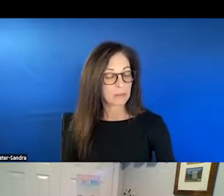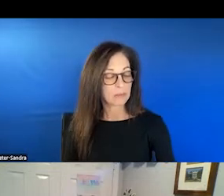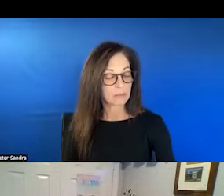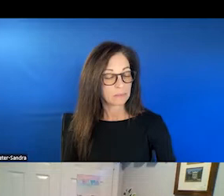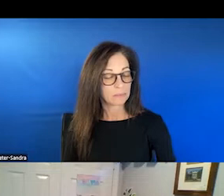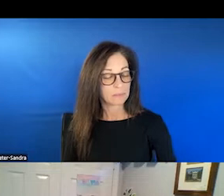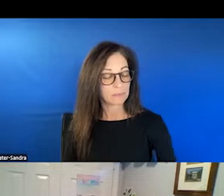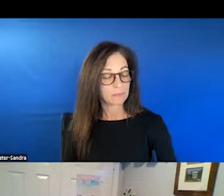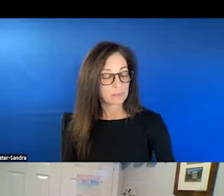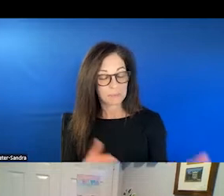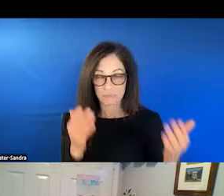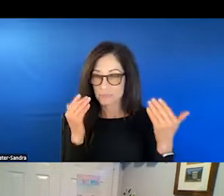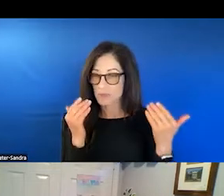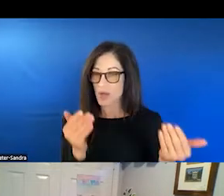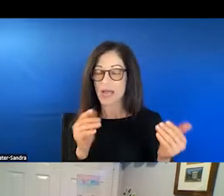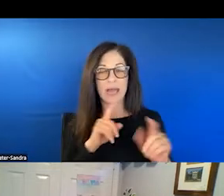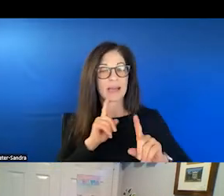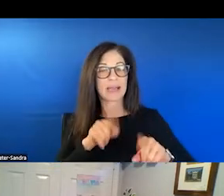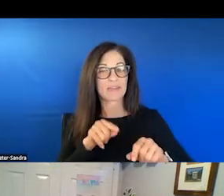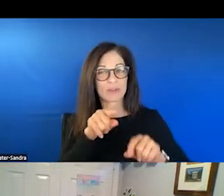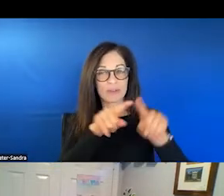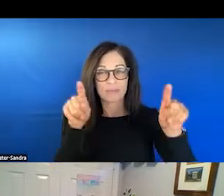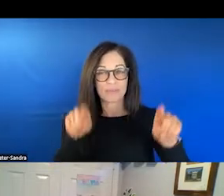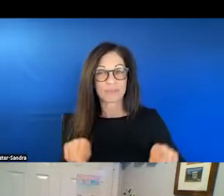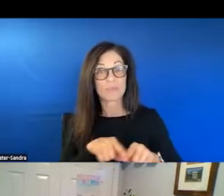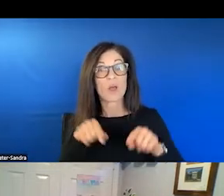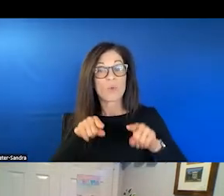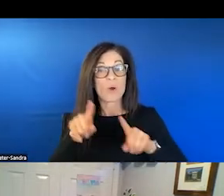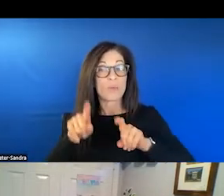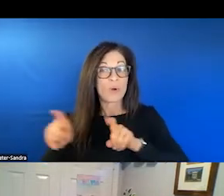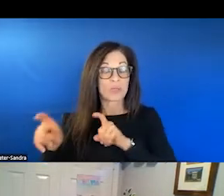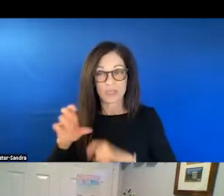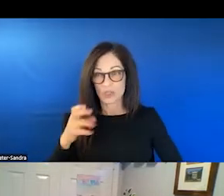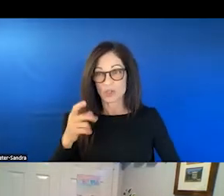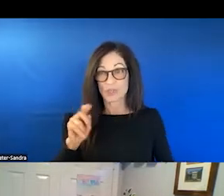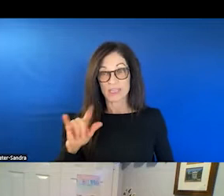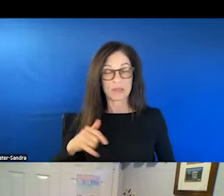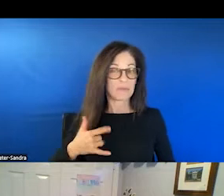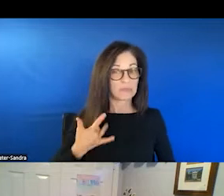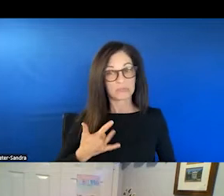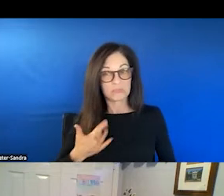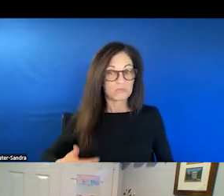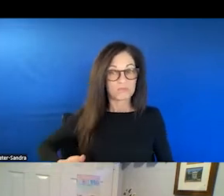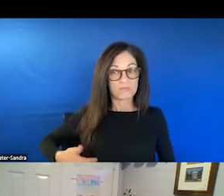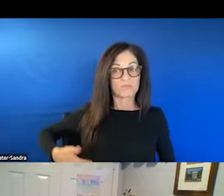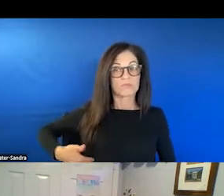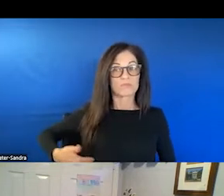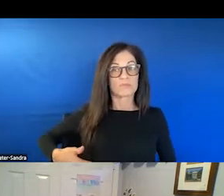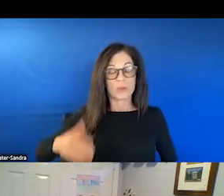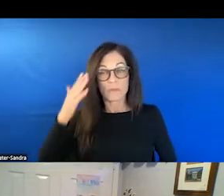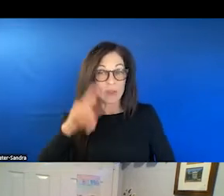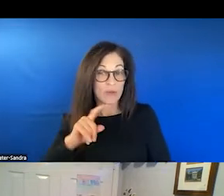the box. And I have to ask while we're polling the questions, Christy, did you have a feel for the question?